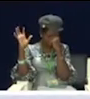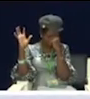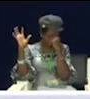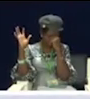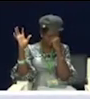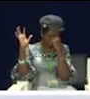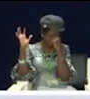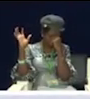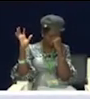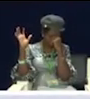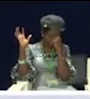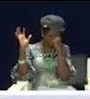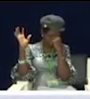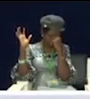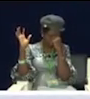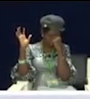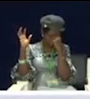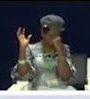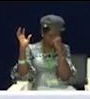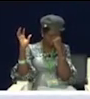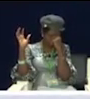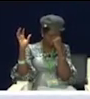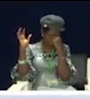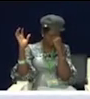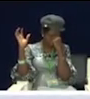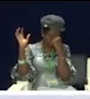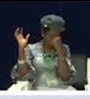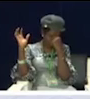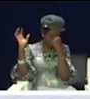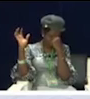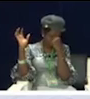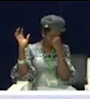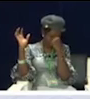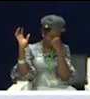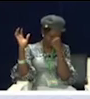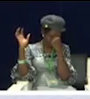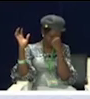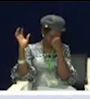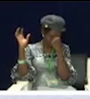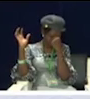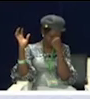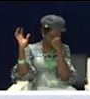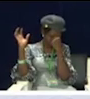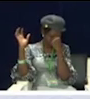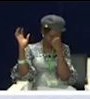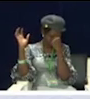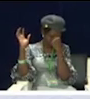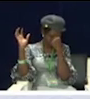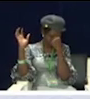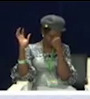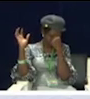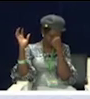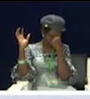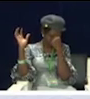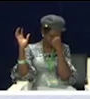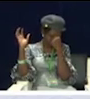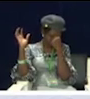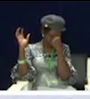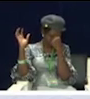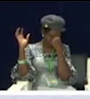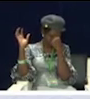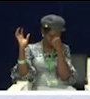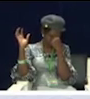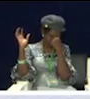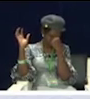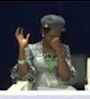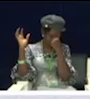tonight and intervene in the lives of these people and save their souls.